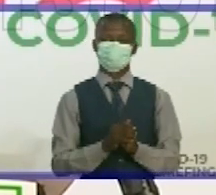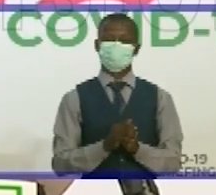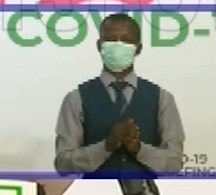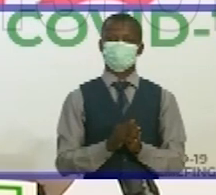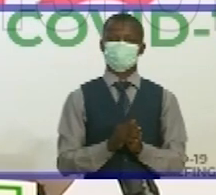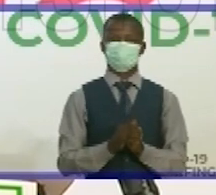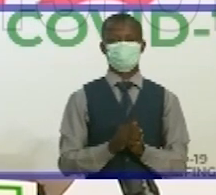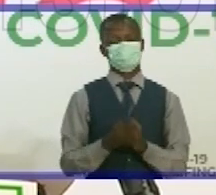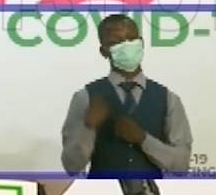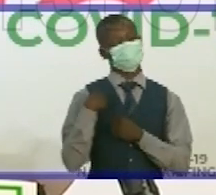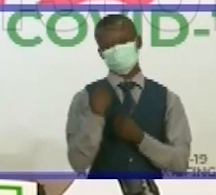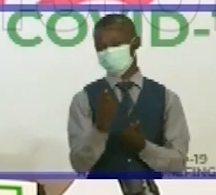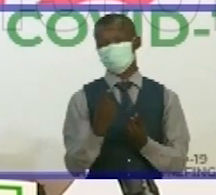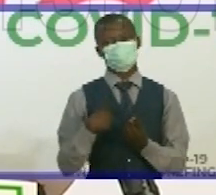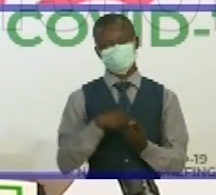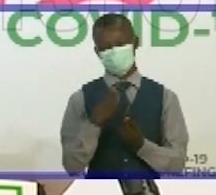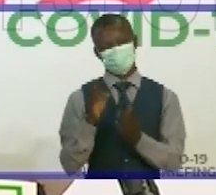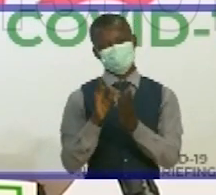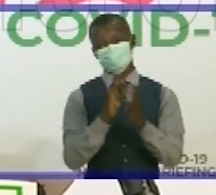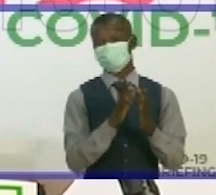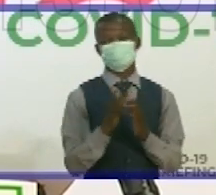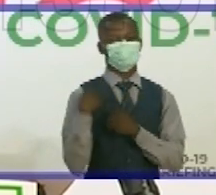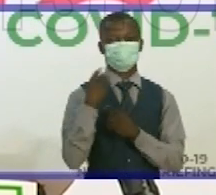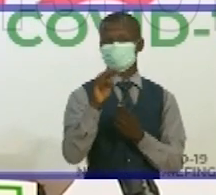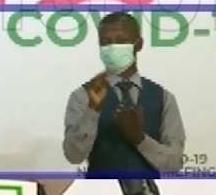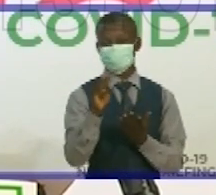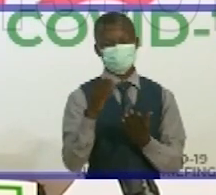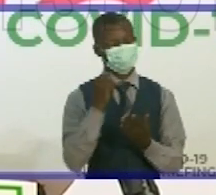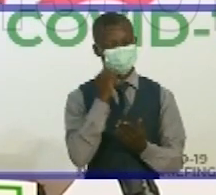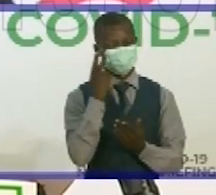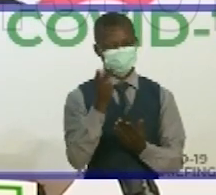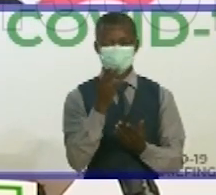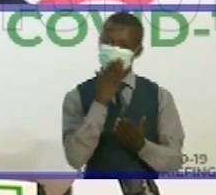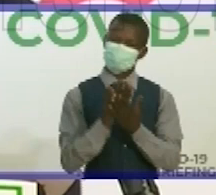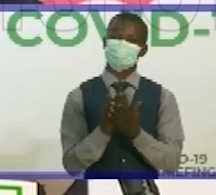it's been a while. We missed you on Monday, so it's good to be back.